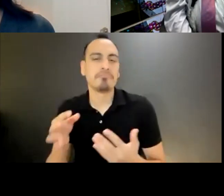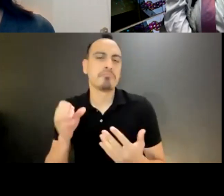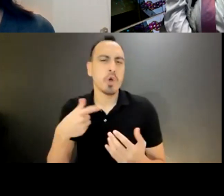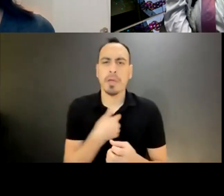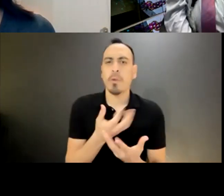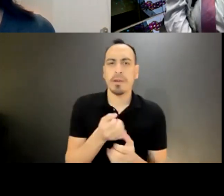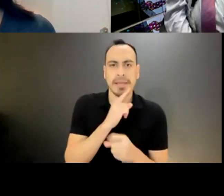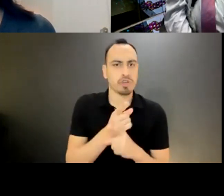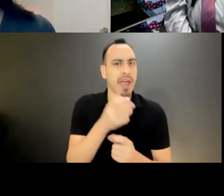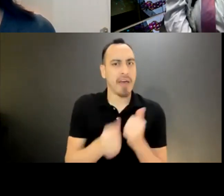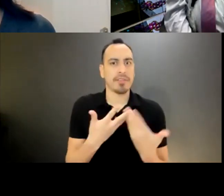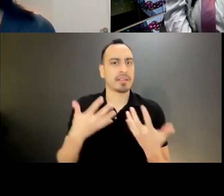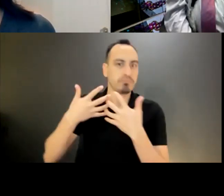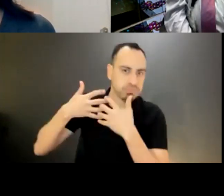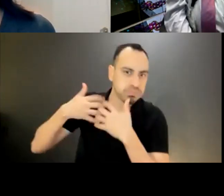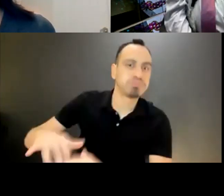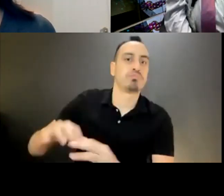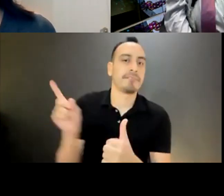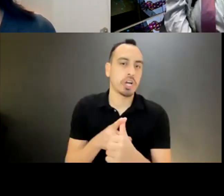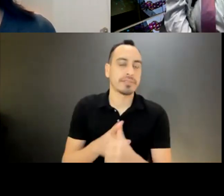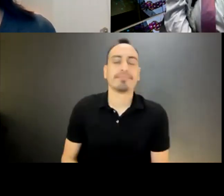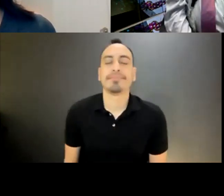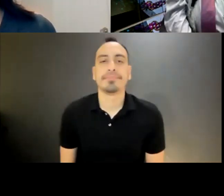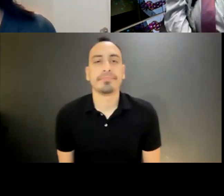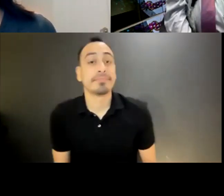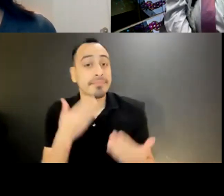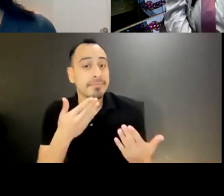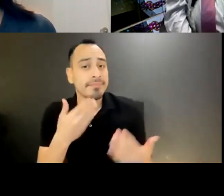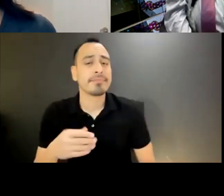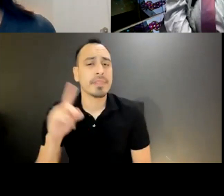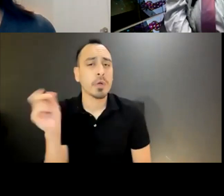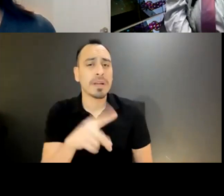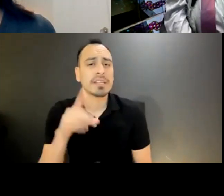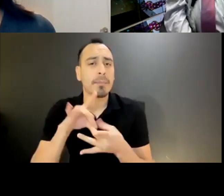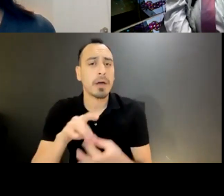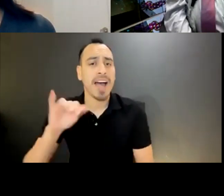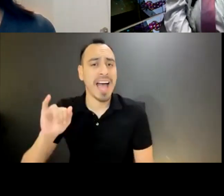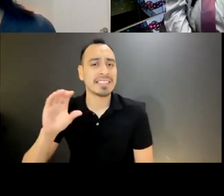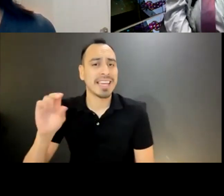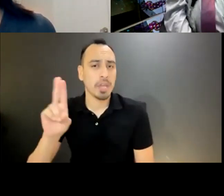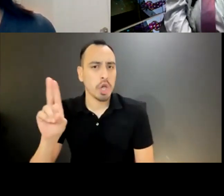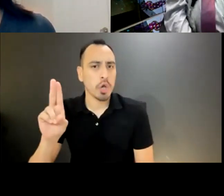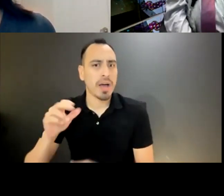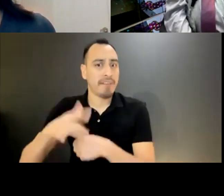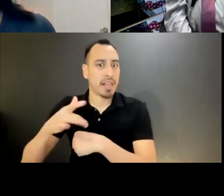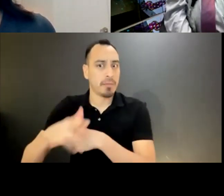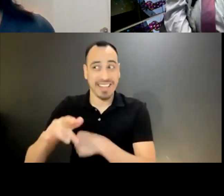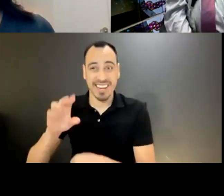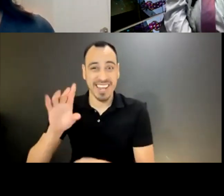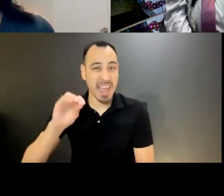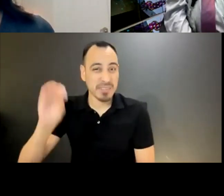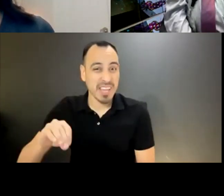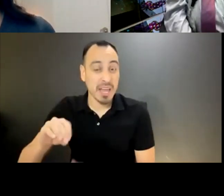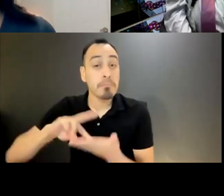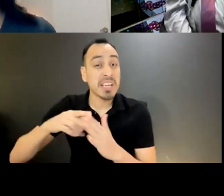Another community member states, the ICU availability is about 8% now, less than 15%. But why is the